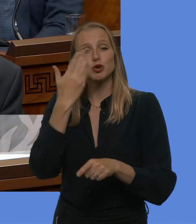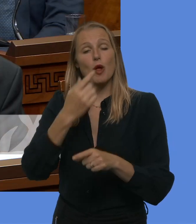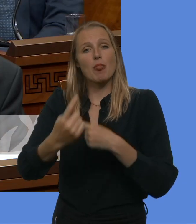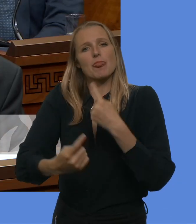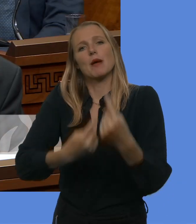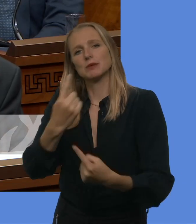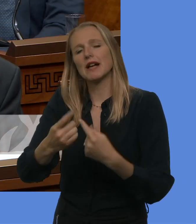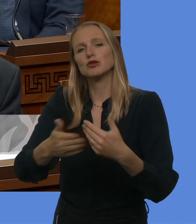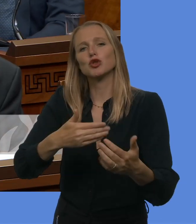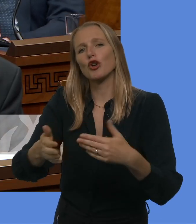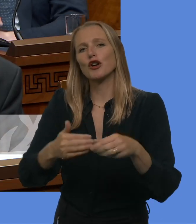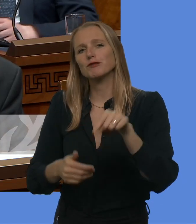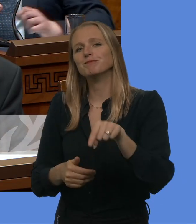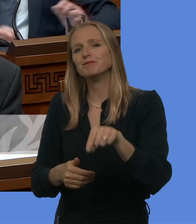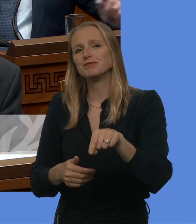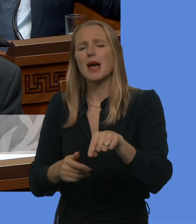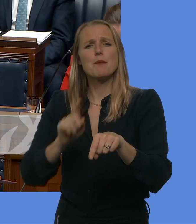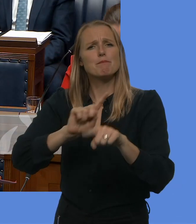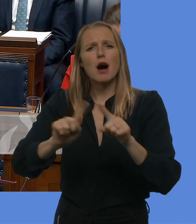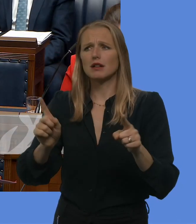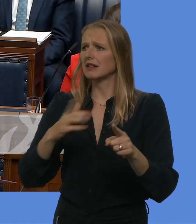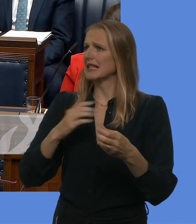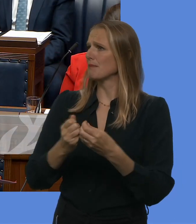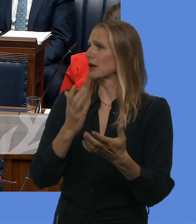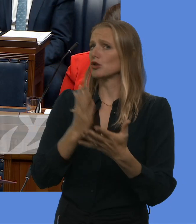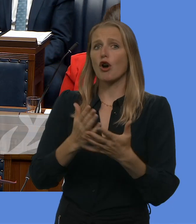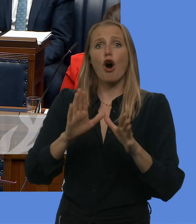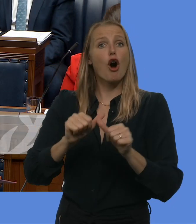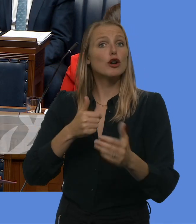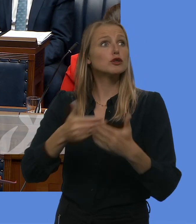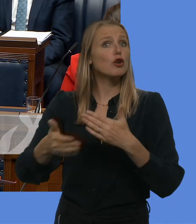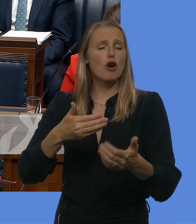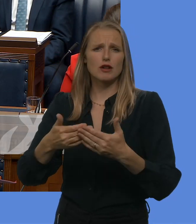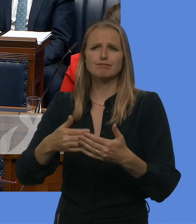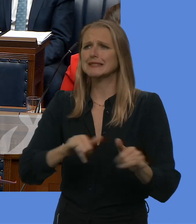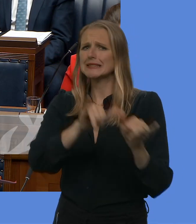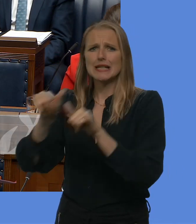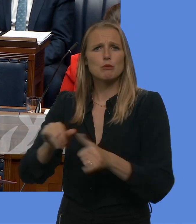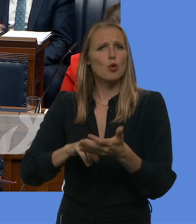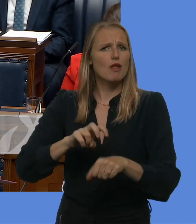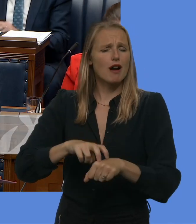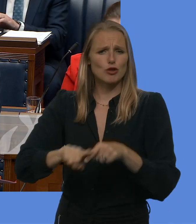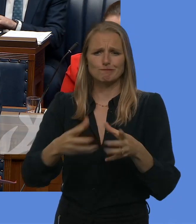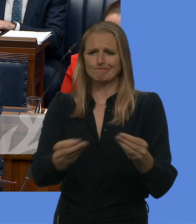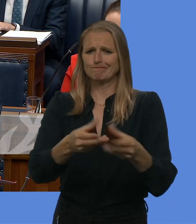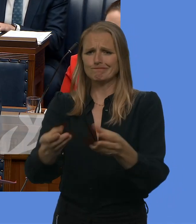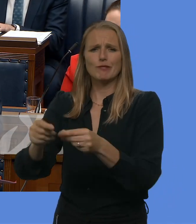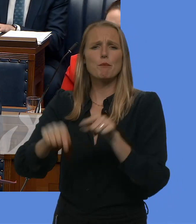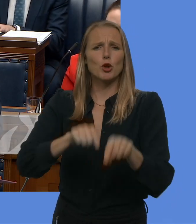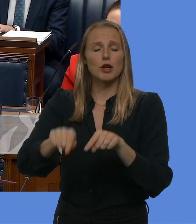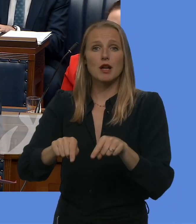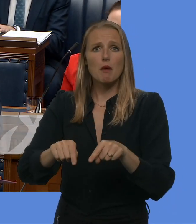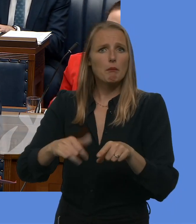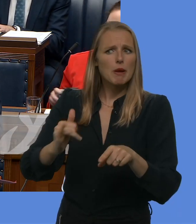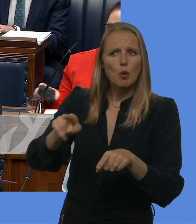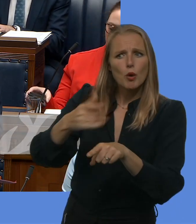support, which needs to be consistent across Northern Ireland at resolving these issues. But where we can identify best practice, it's important that